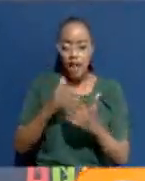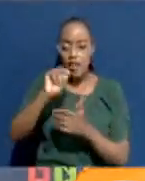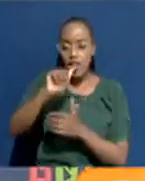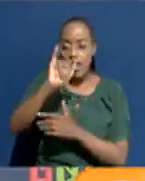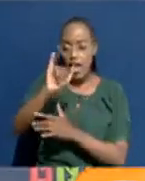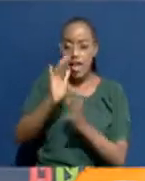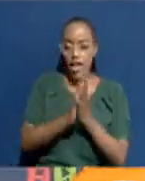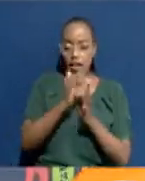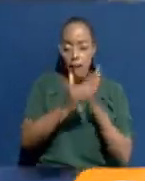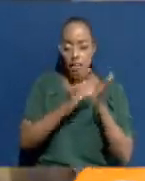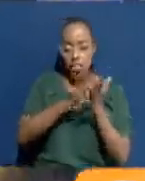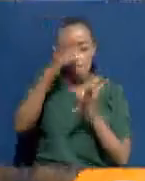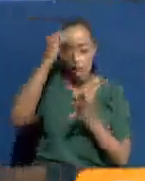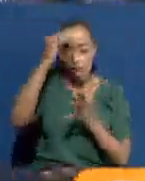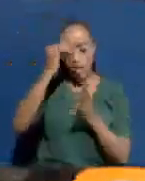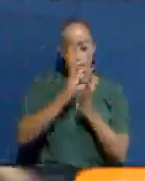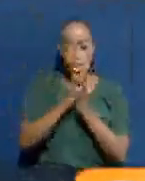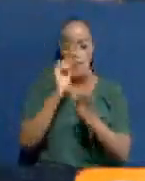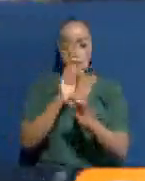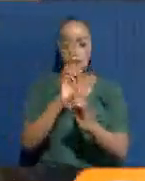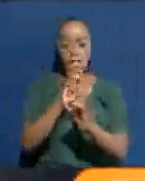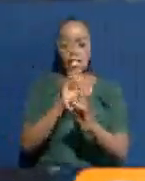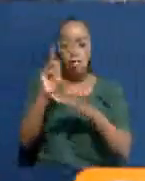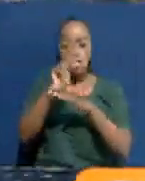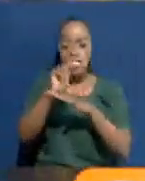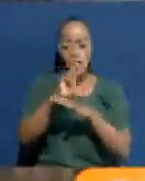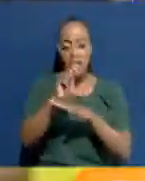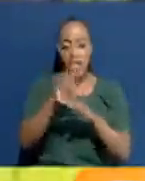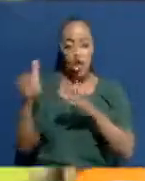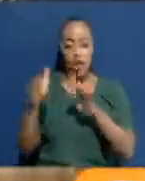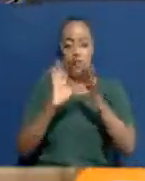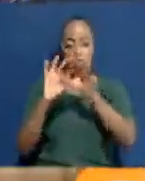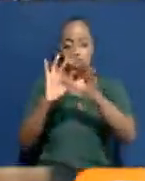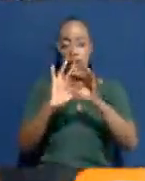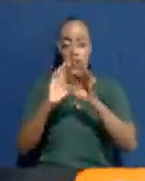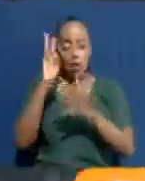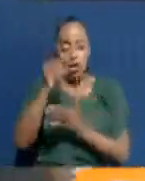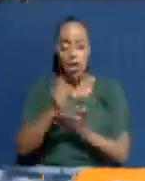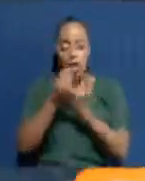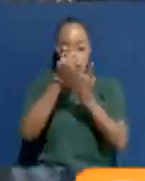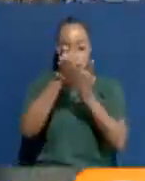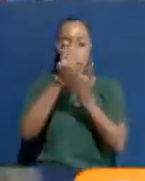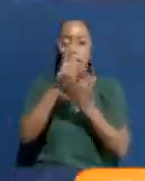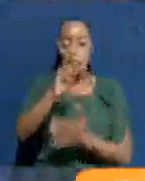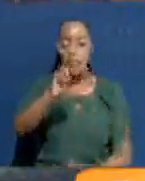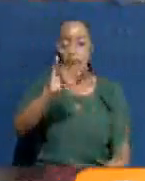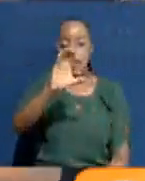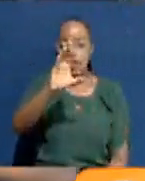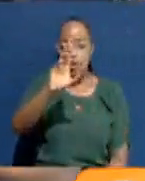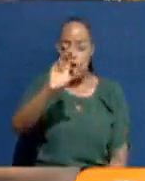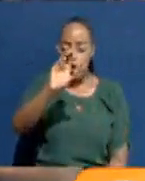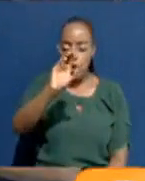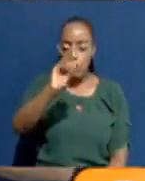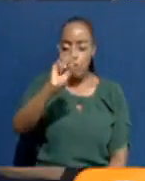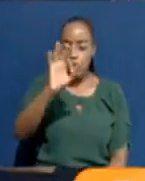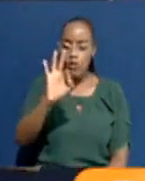and machine learning, and avail mentorship and training opportunities. The collaboration will enable Microsoft ADC to develop the